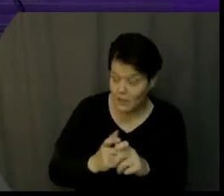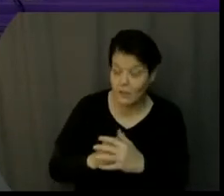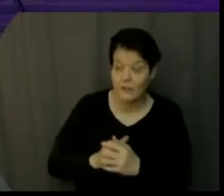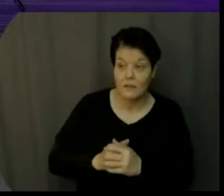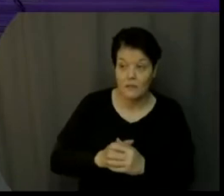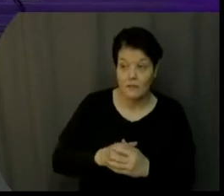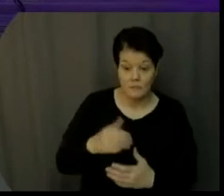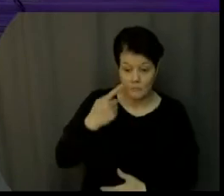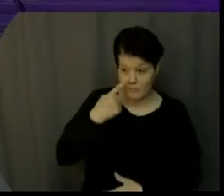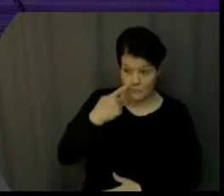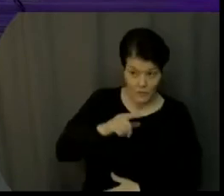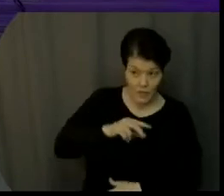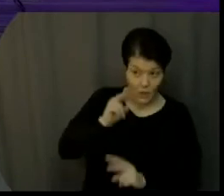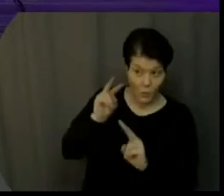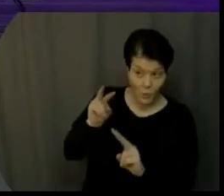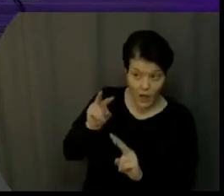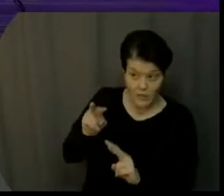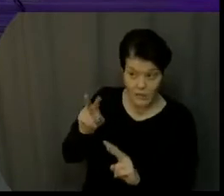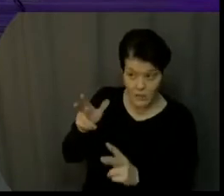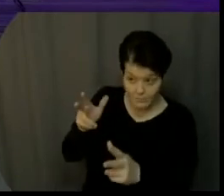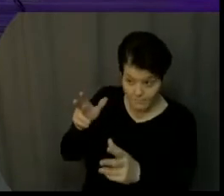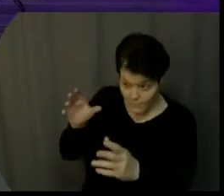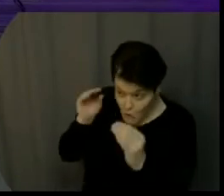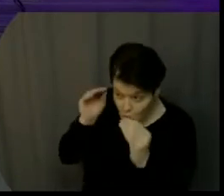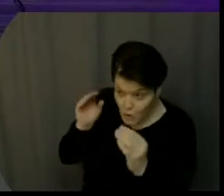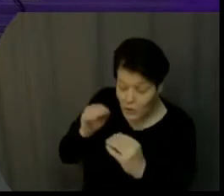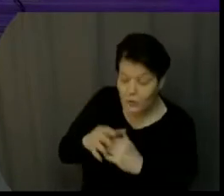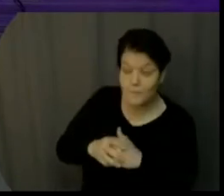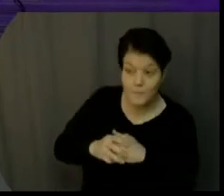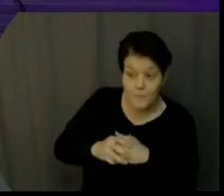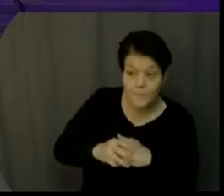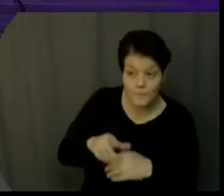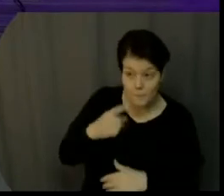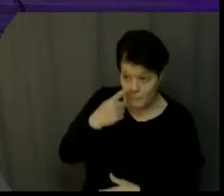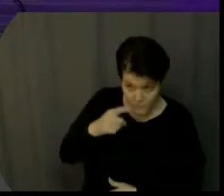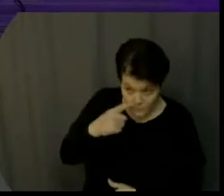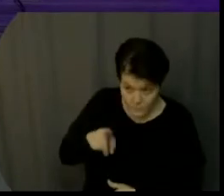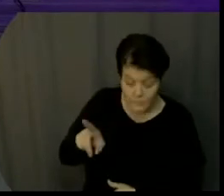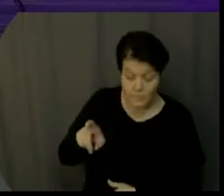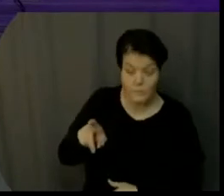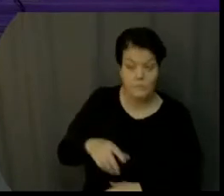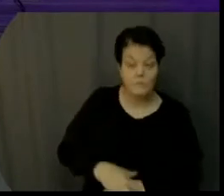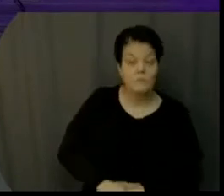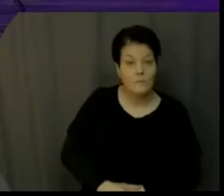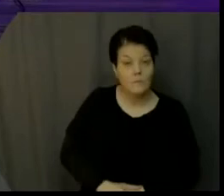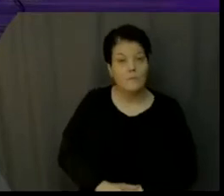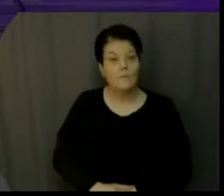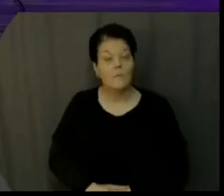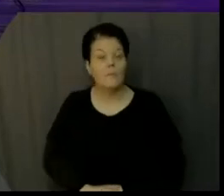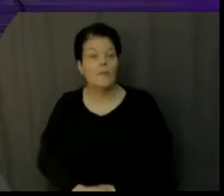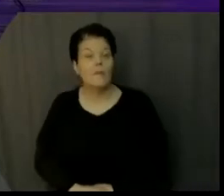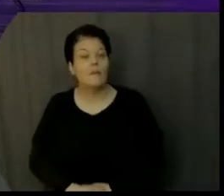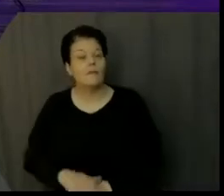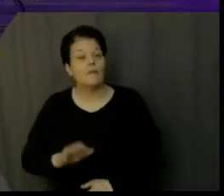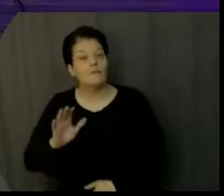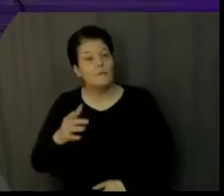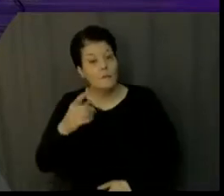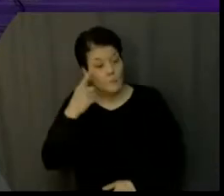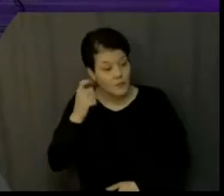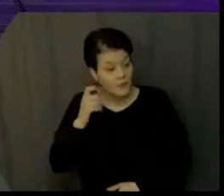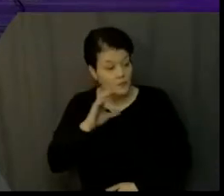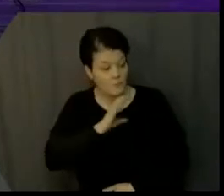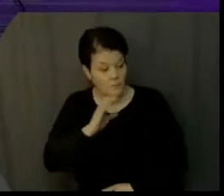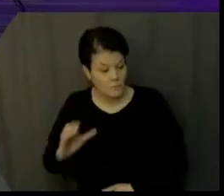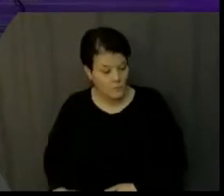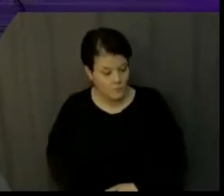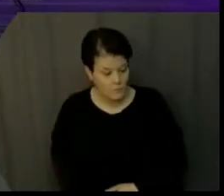Can I watch and learn from you? Can I grow from you? And then Christianity is a gift that's given to us that